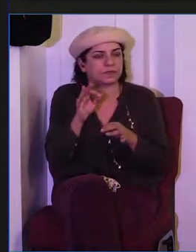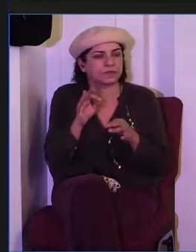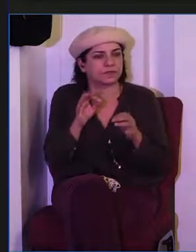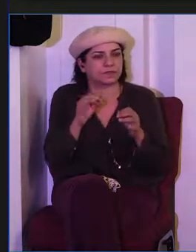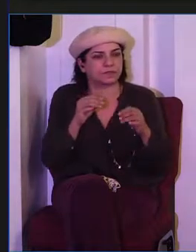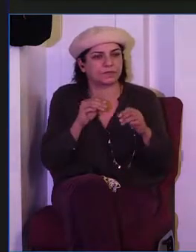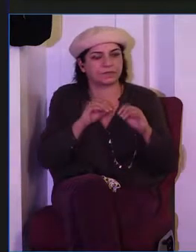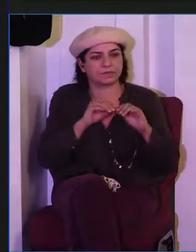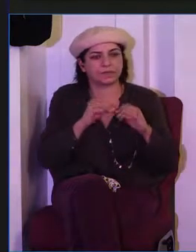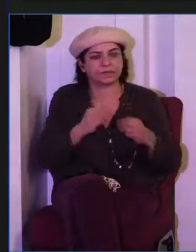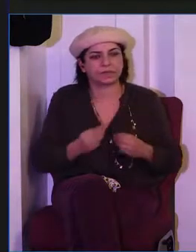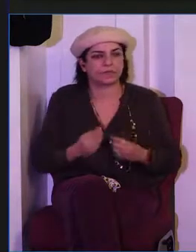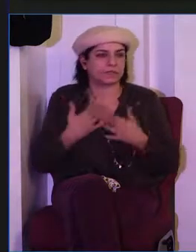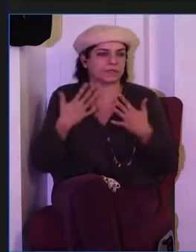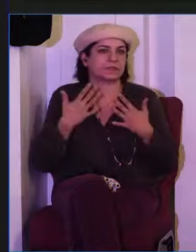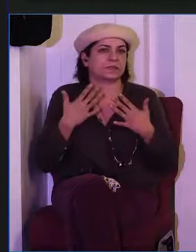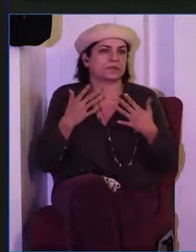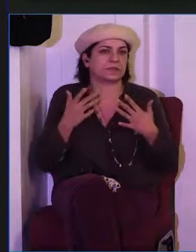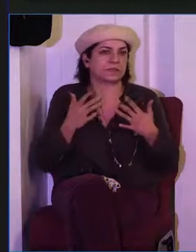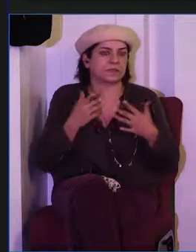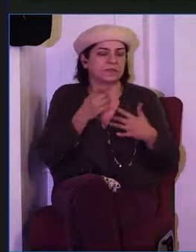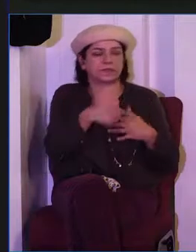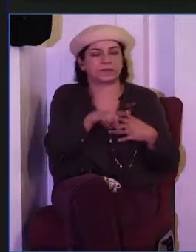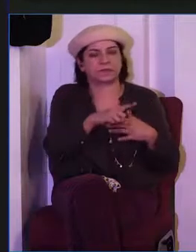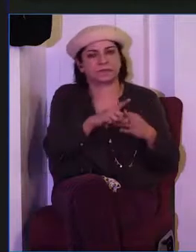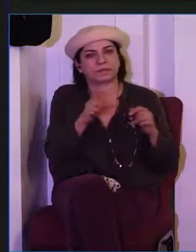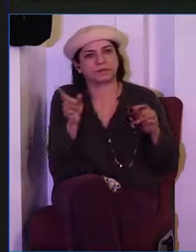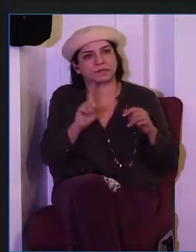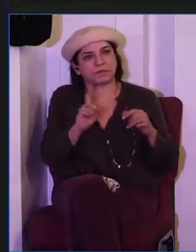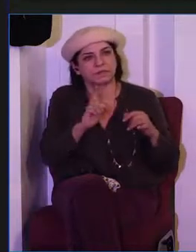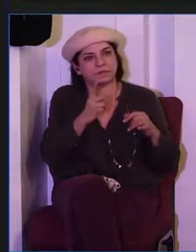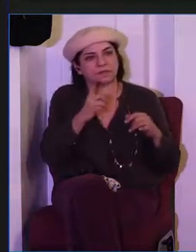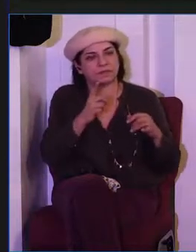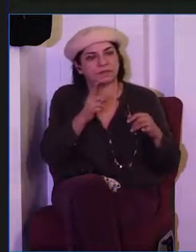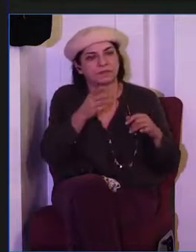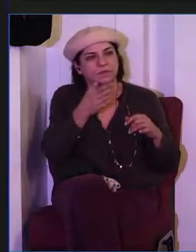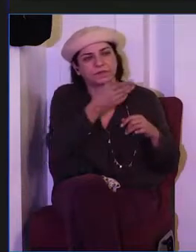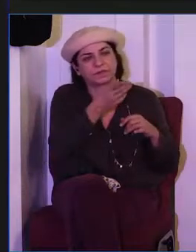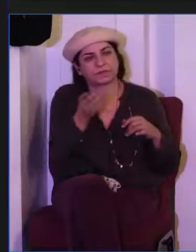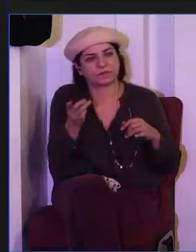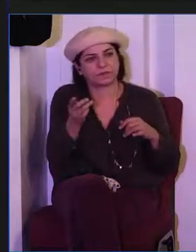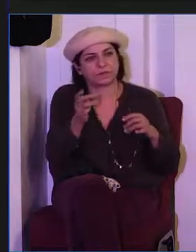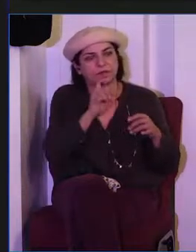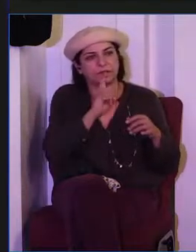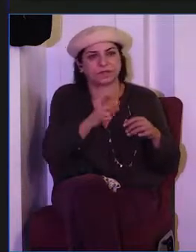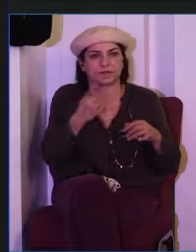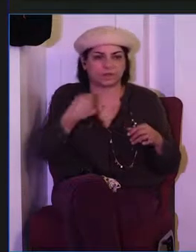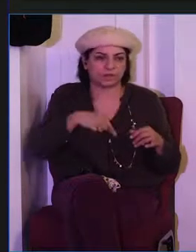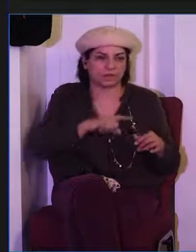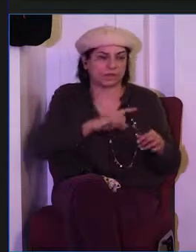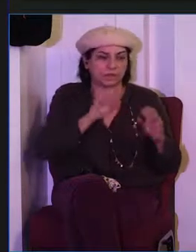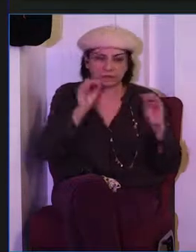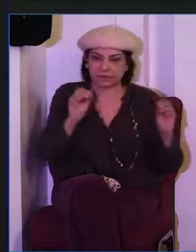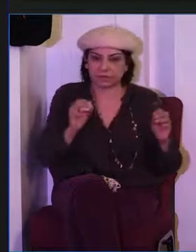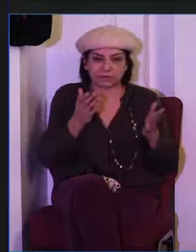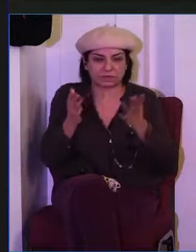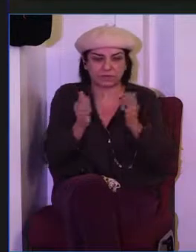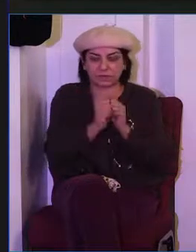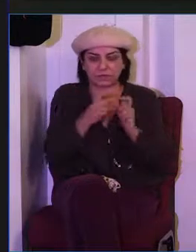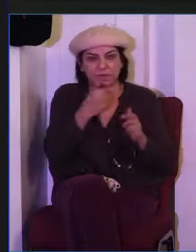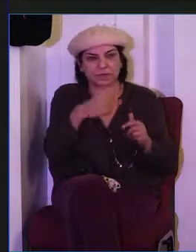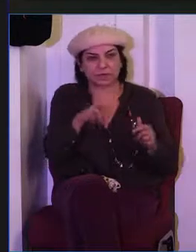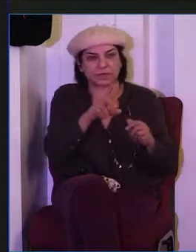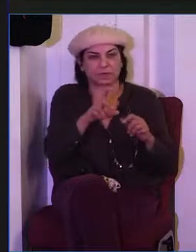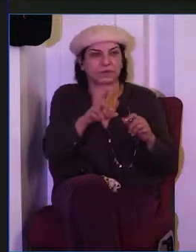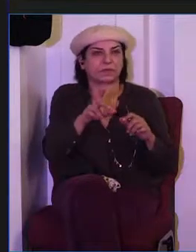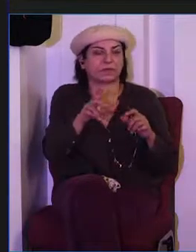no distance in your ministry through us. We are your hands. We are your feet. We are your